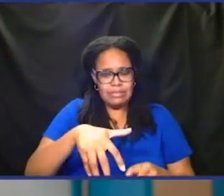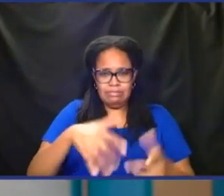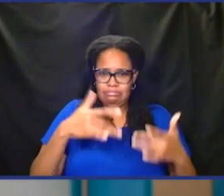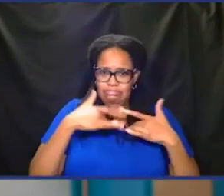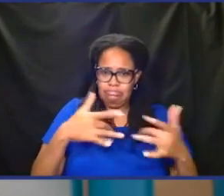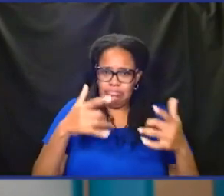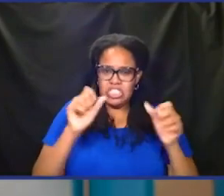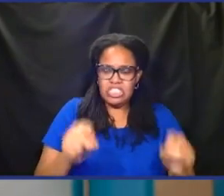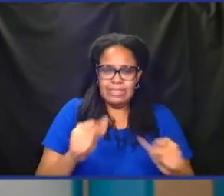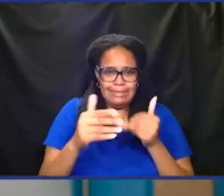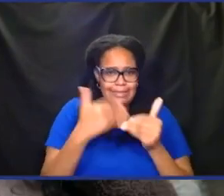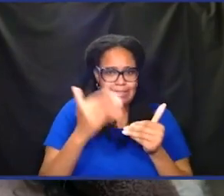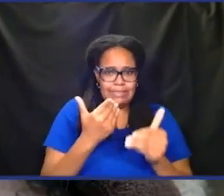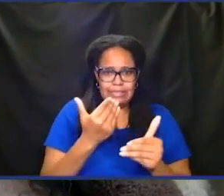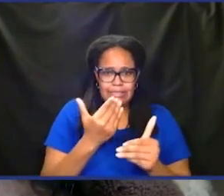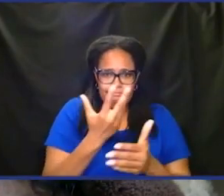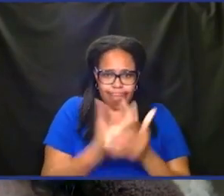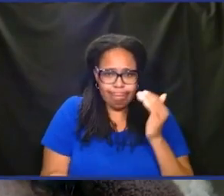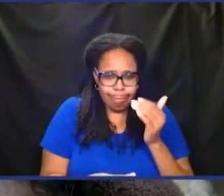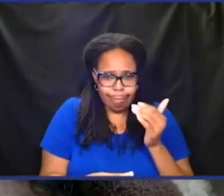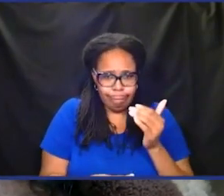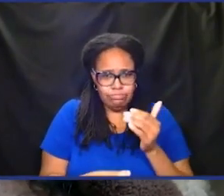death as in new life.